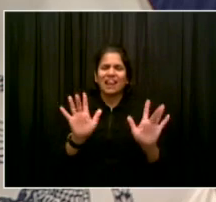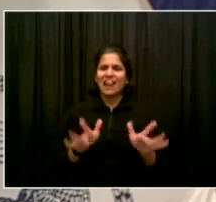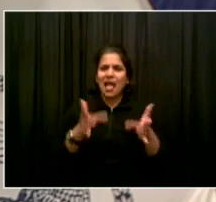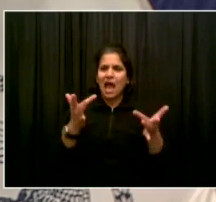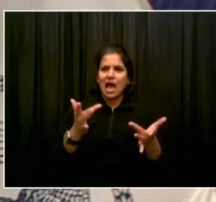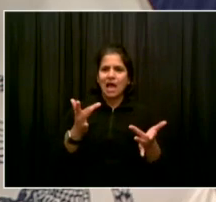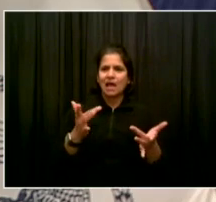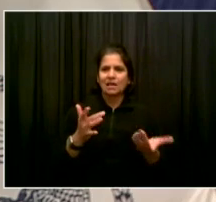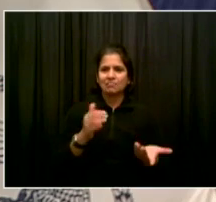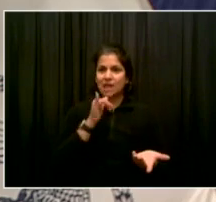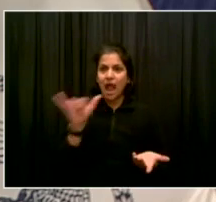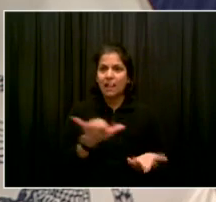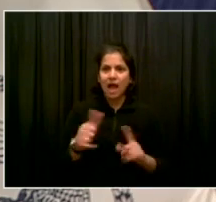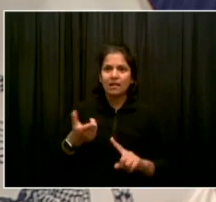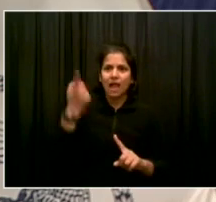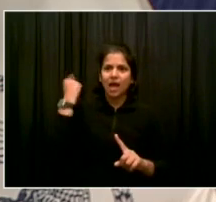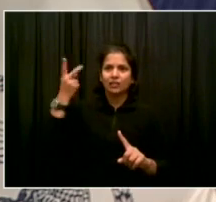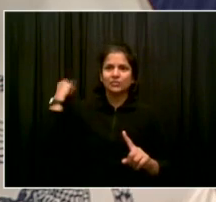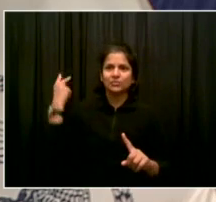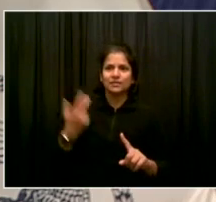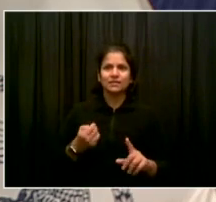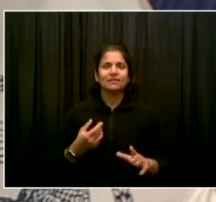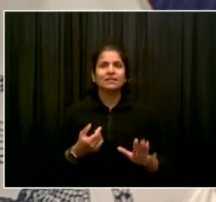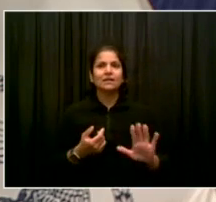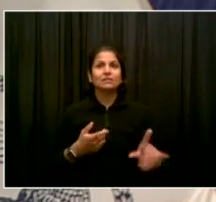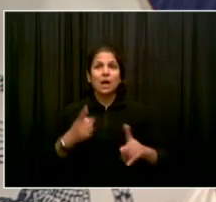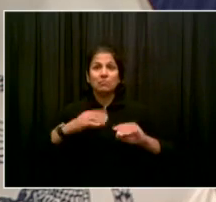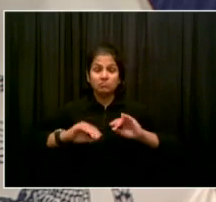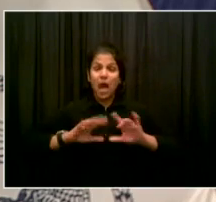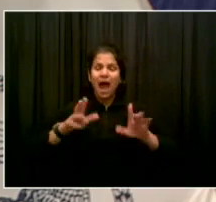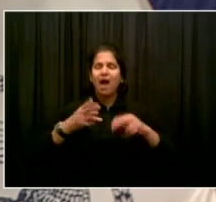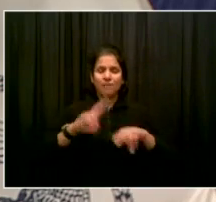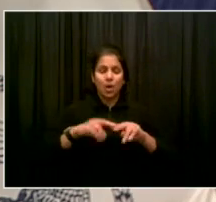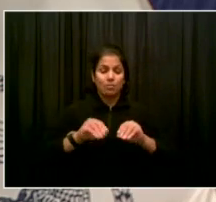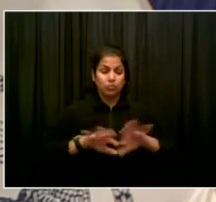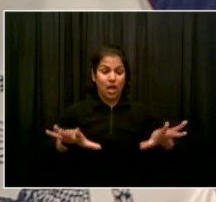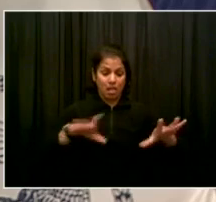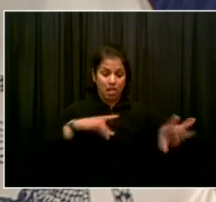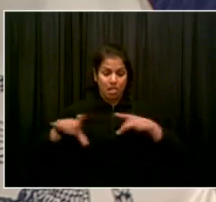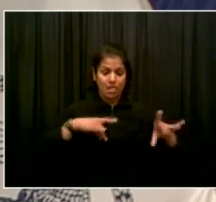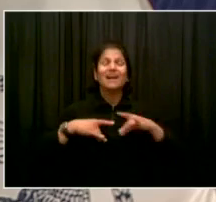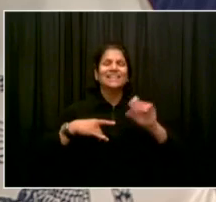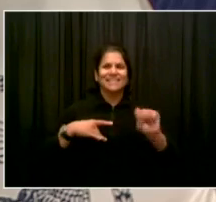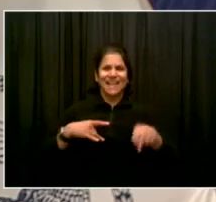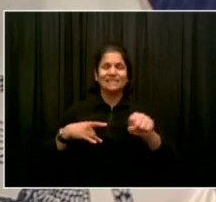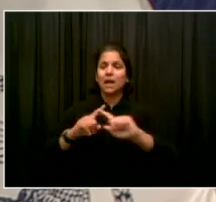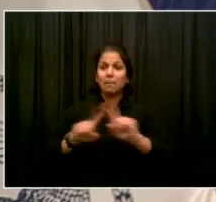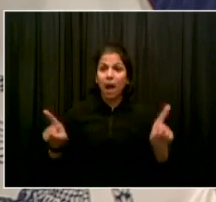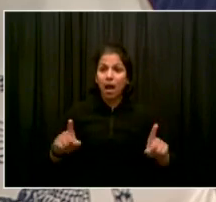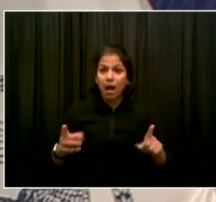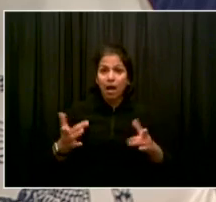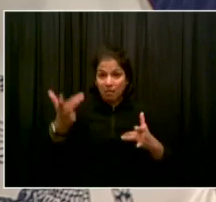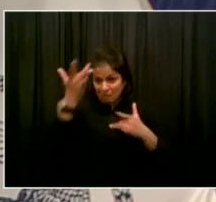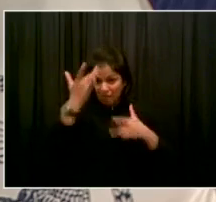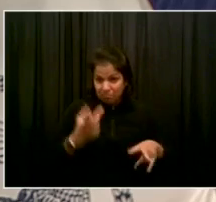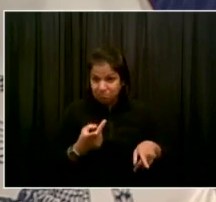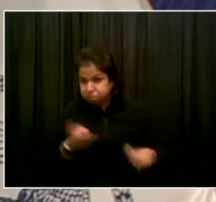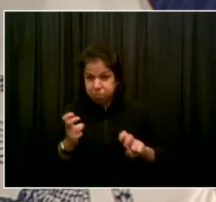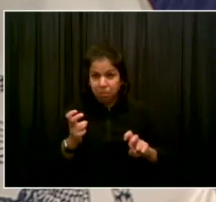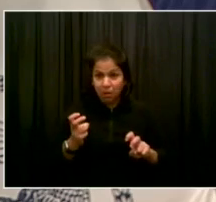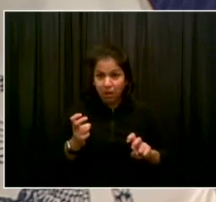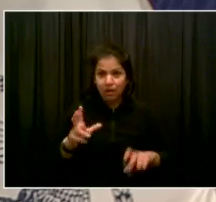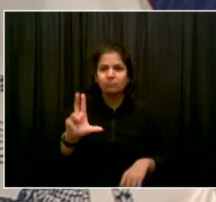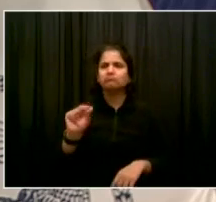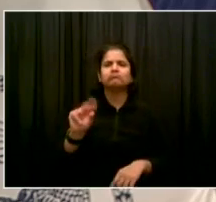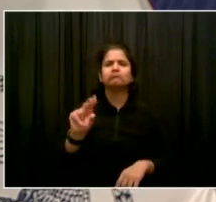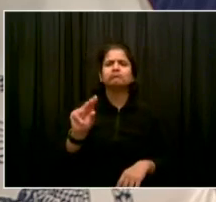worst outcomes. In many cases, of course, not resulting in hospitalization. So that's what we're seeing. Dr. Katz, you want to talk about some of the measures you're